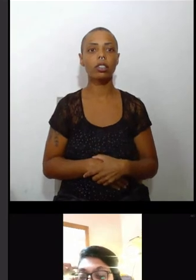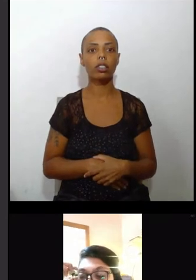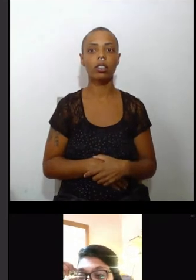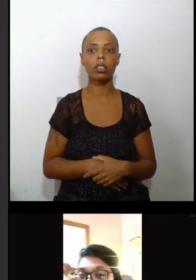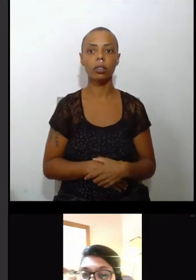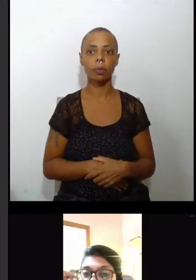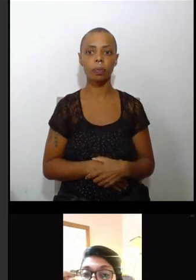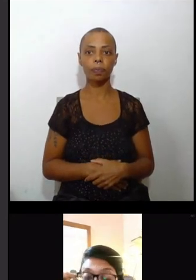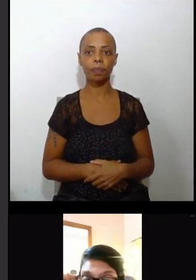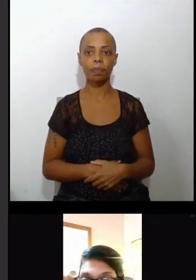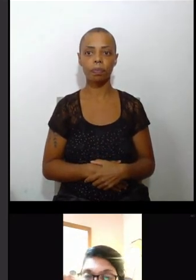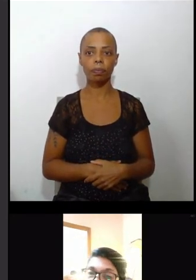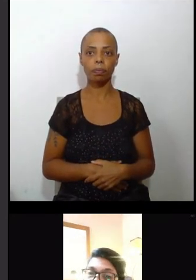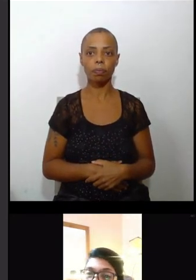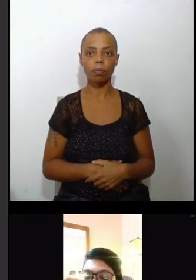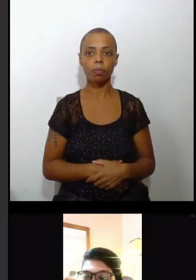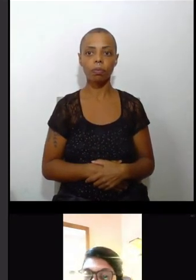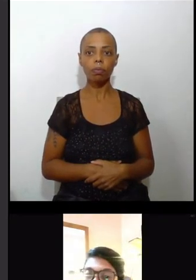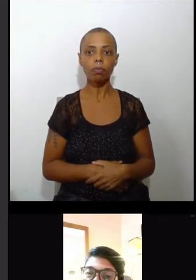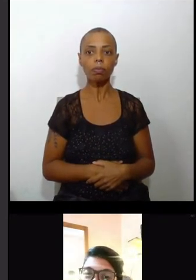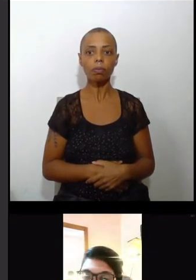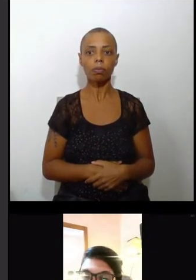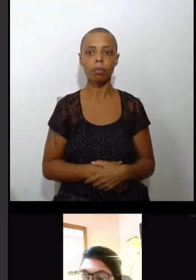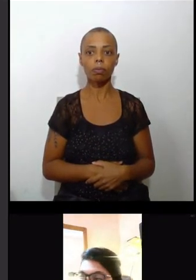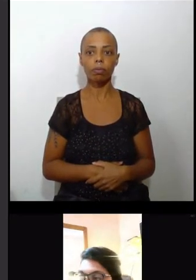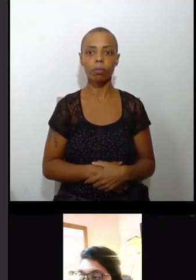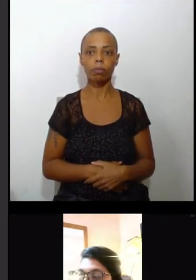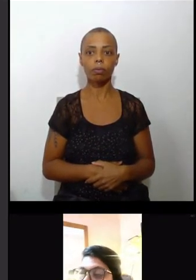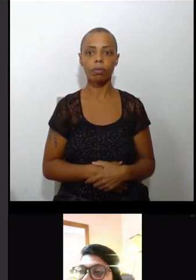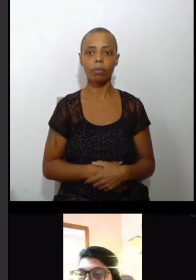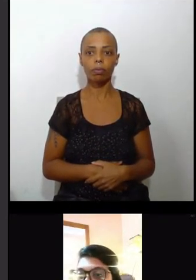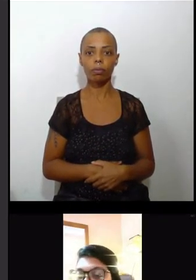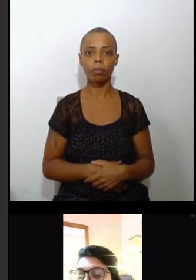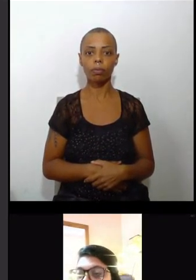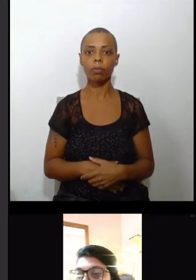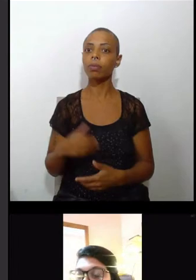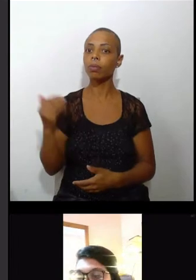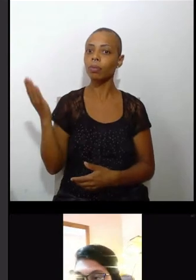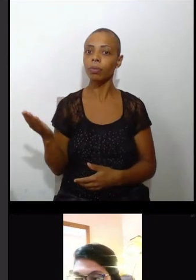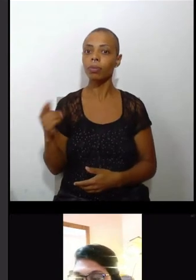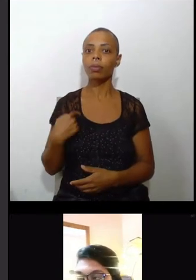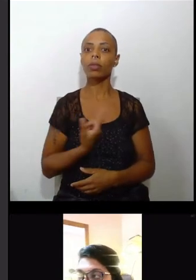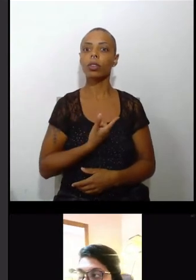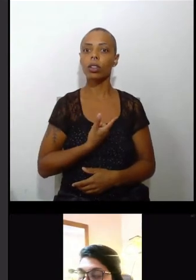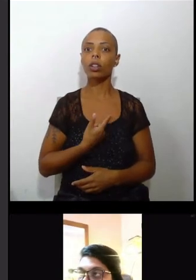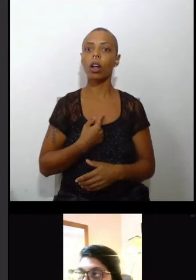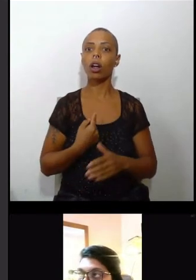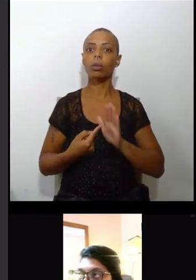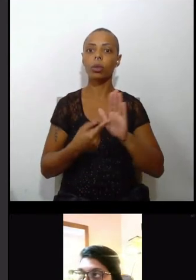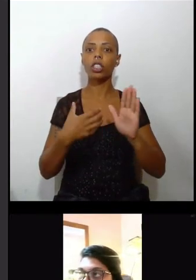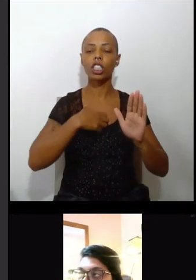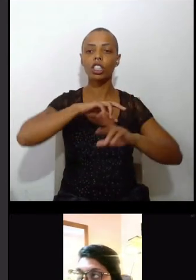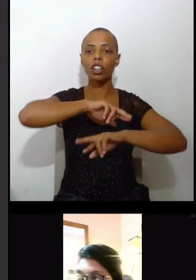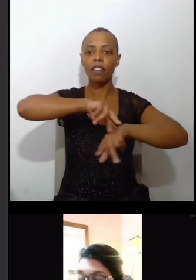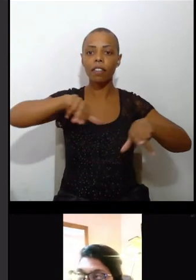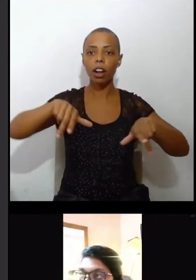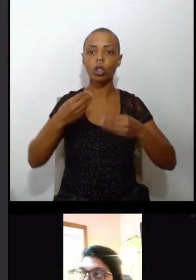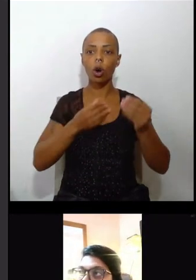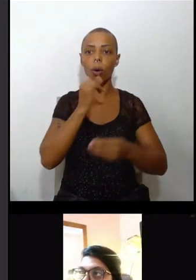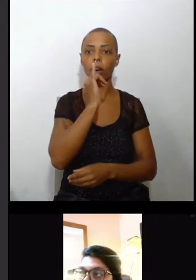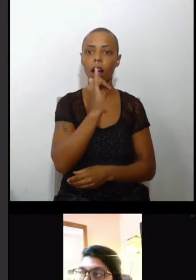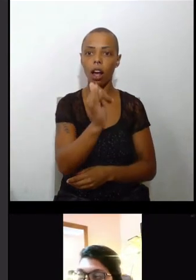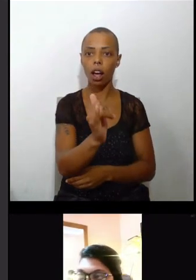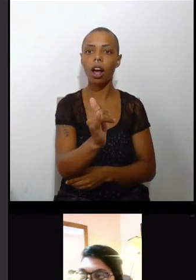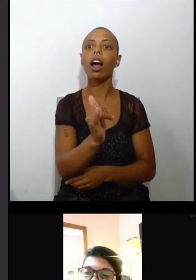we are exploring different ways of also storytelling because we feel the more stories that are uh